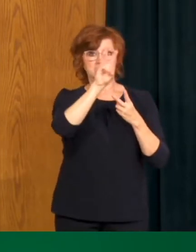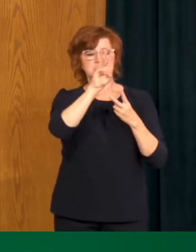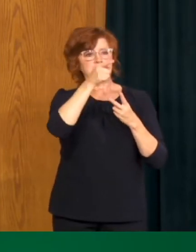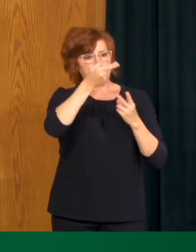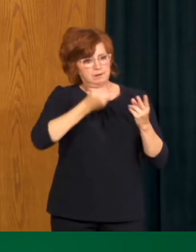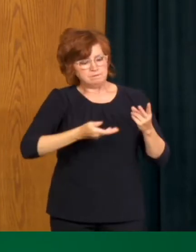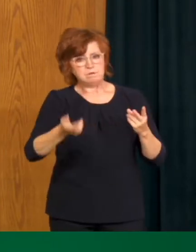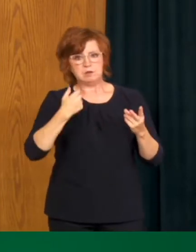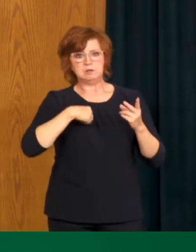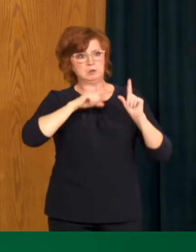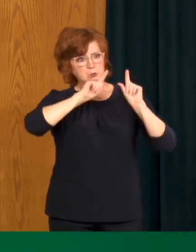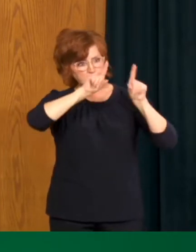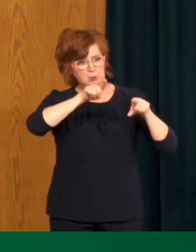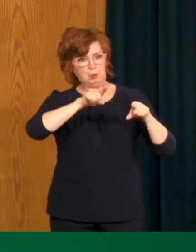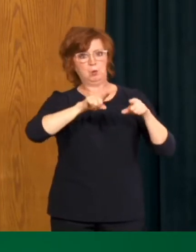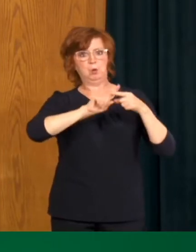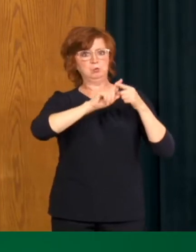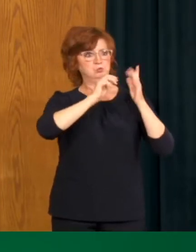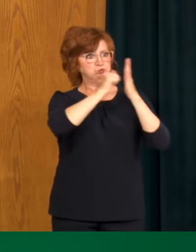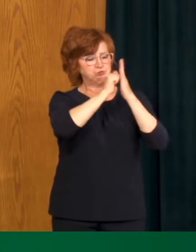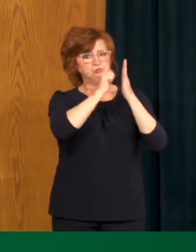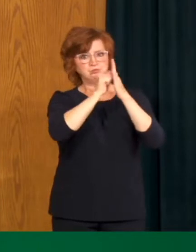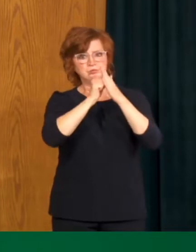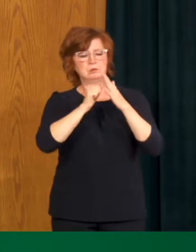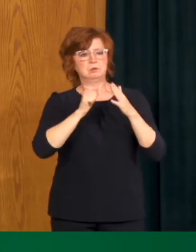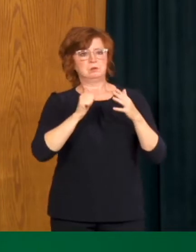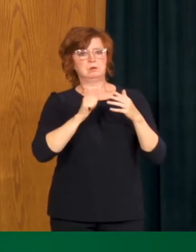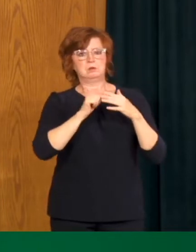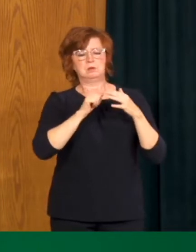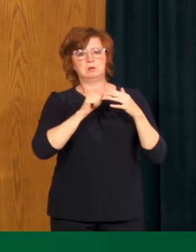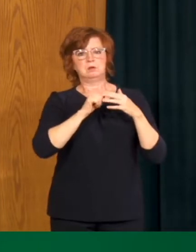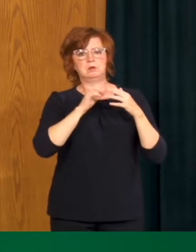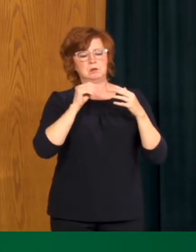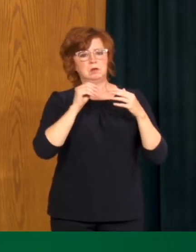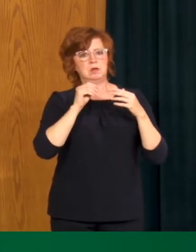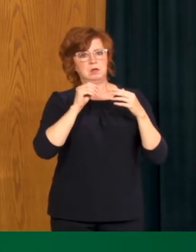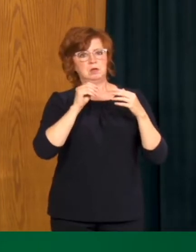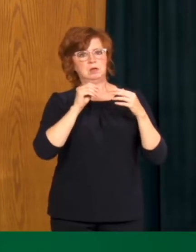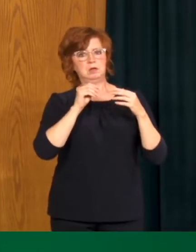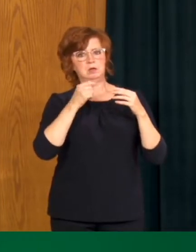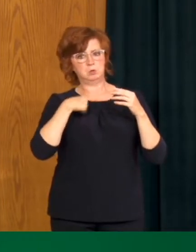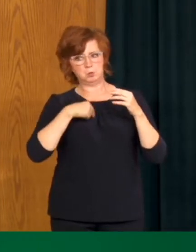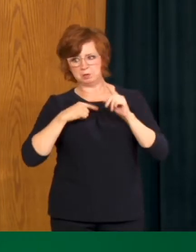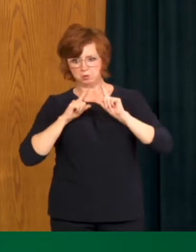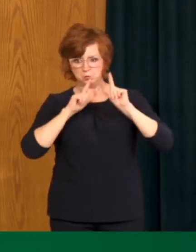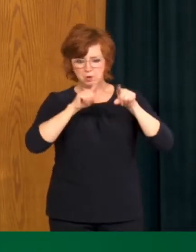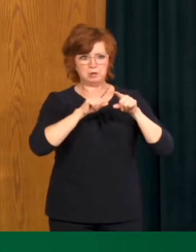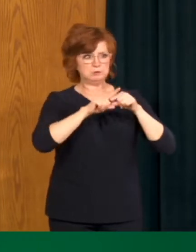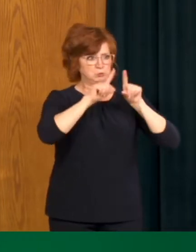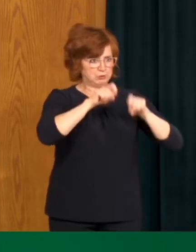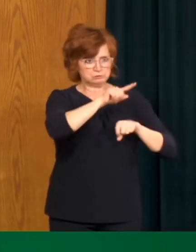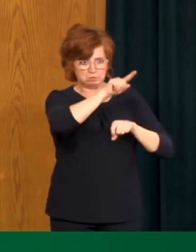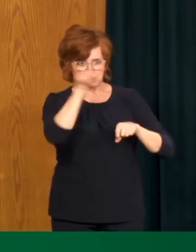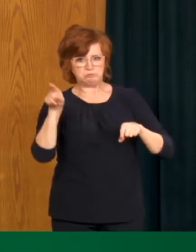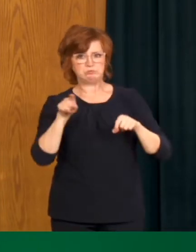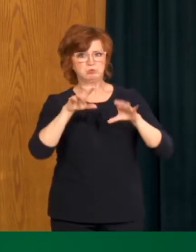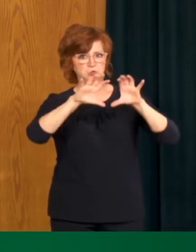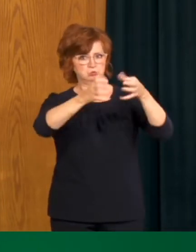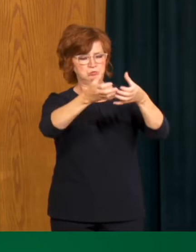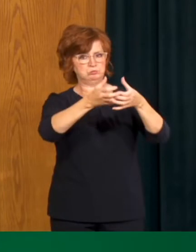for example, in the northwest of living conditions and folks' ability to comply with public health orders, as well as to assess folks in